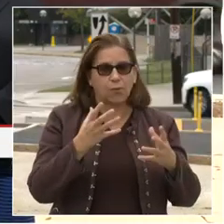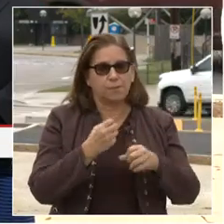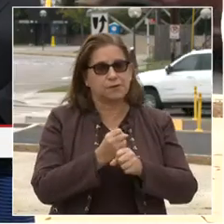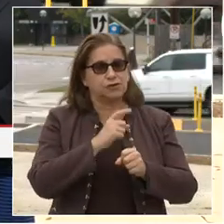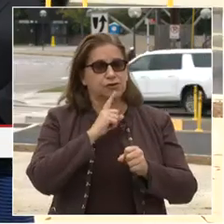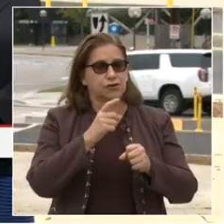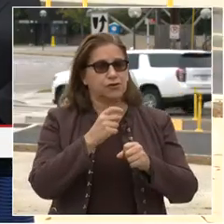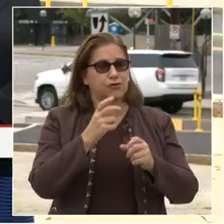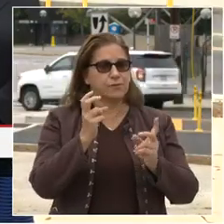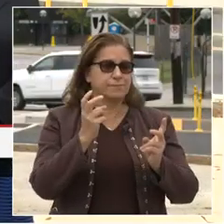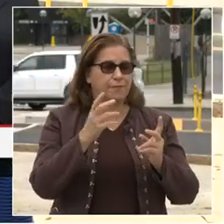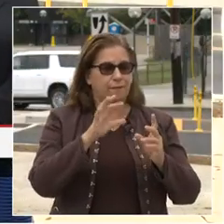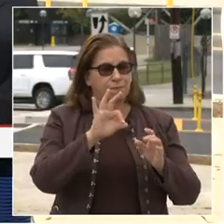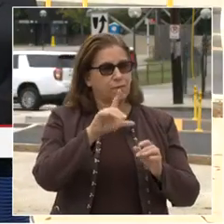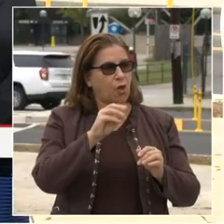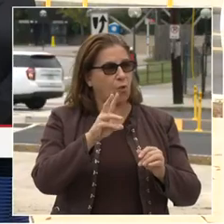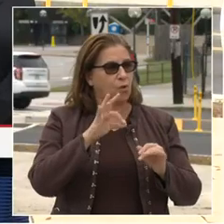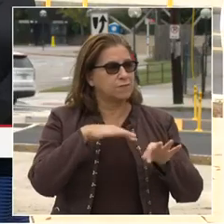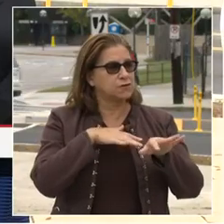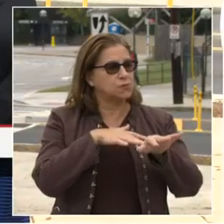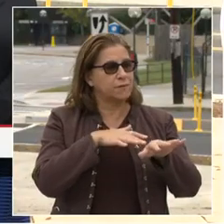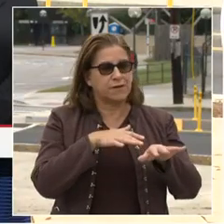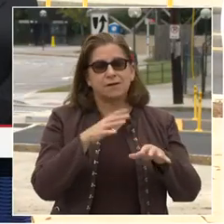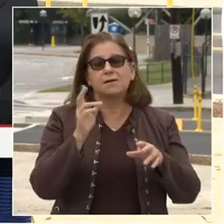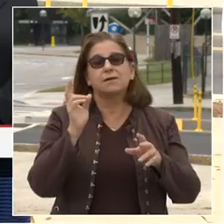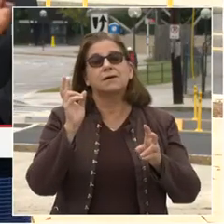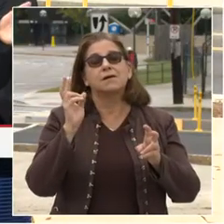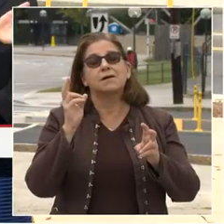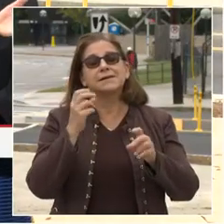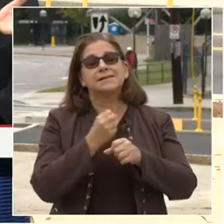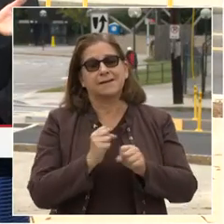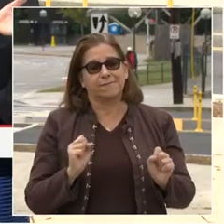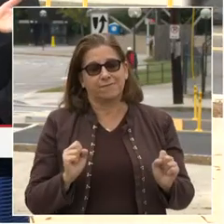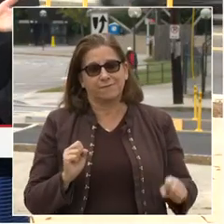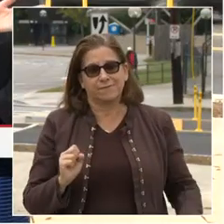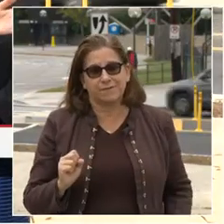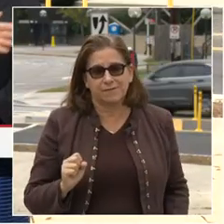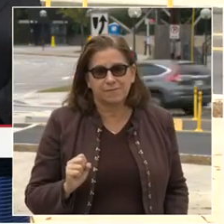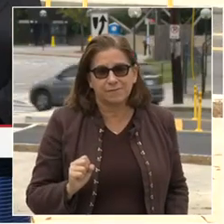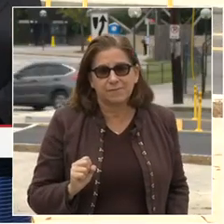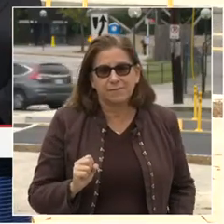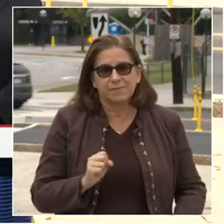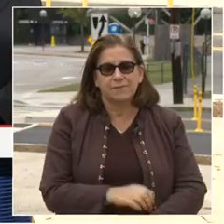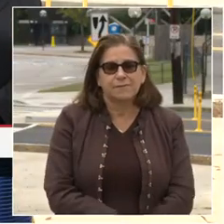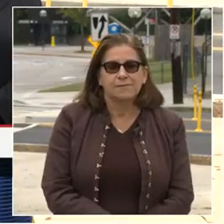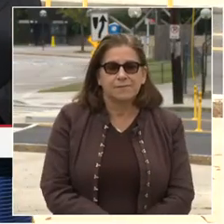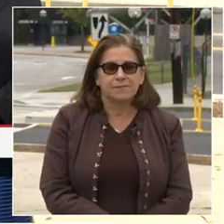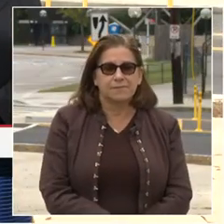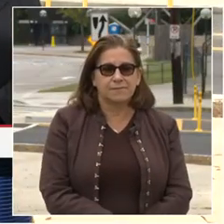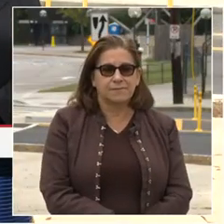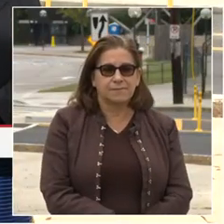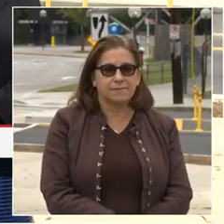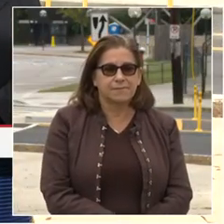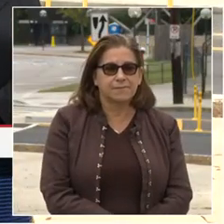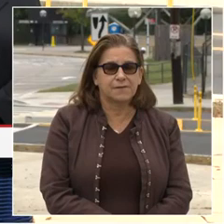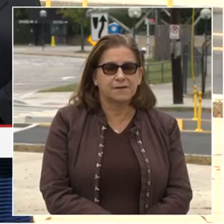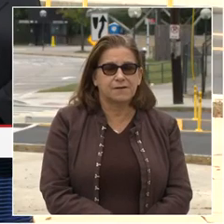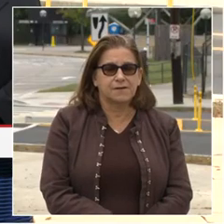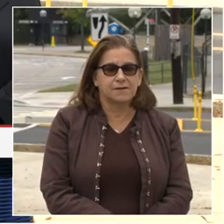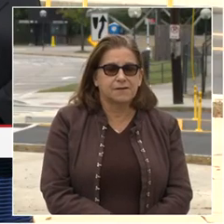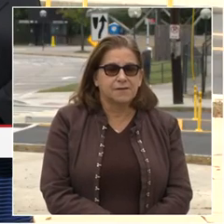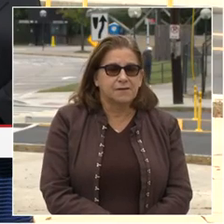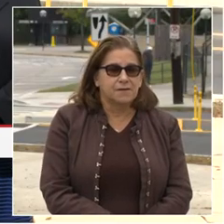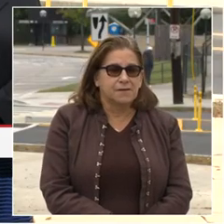of the bike and pedestrian processes that we have undergone over the last 15-year period, they've kind of